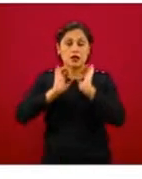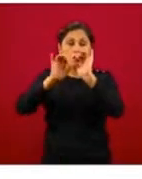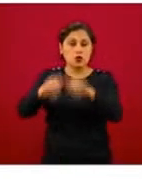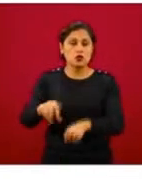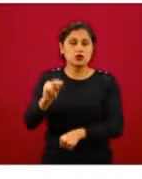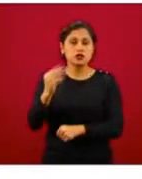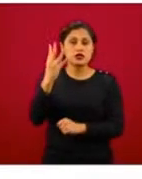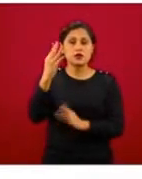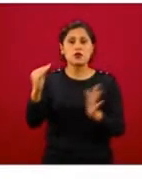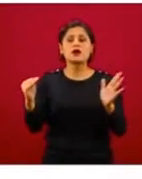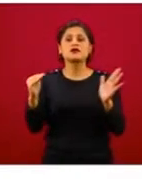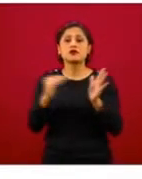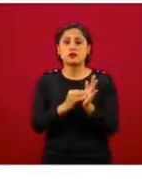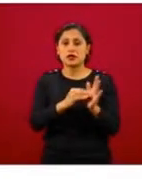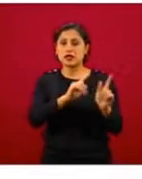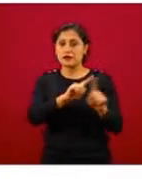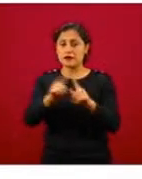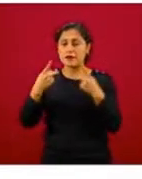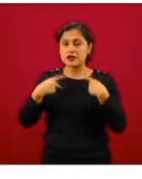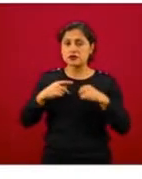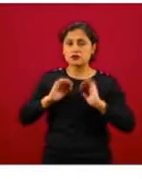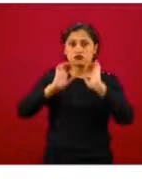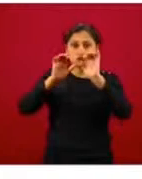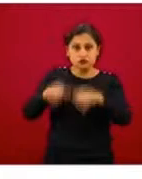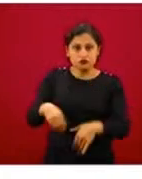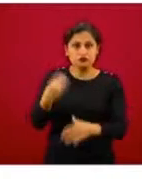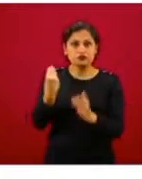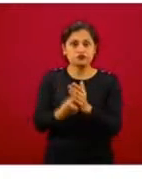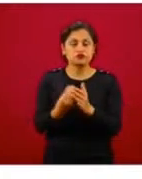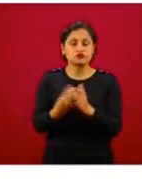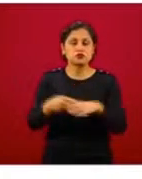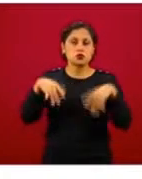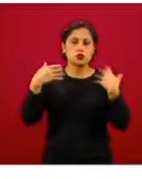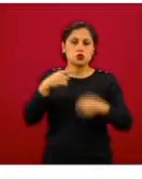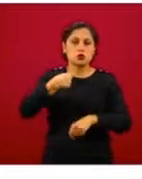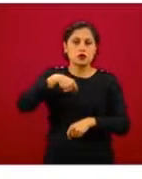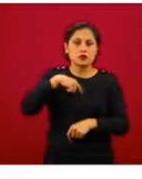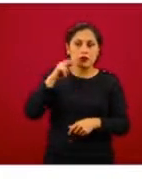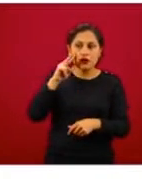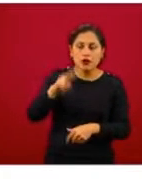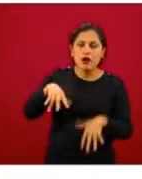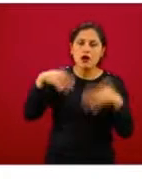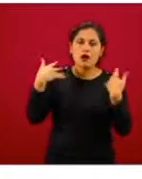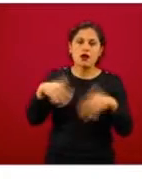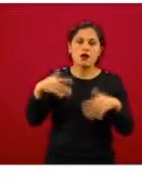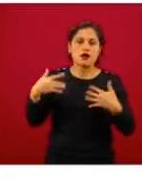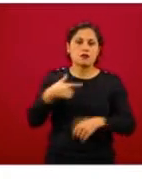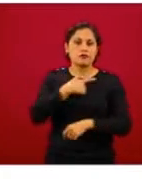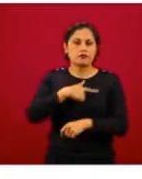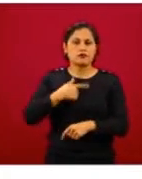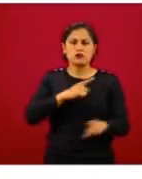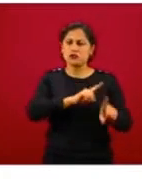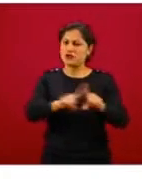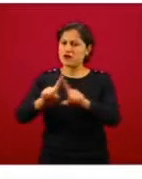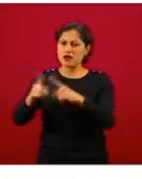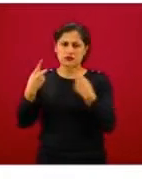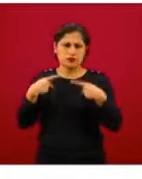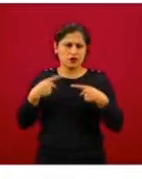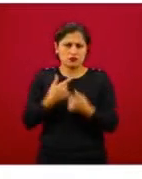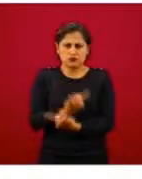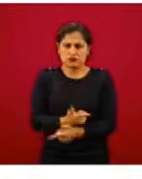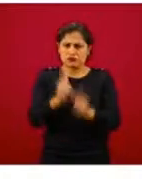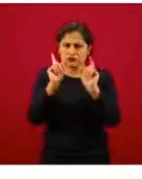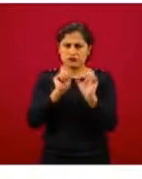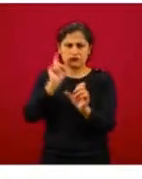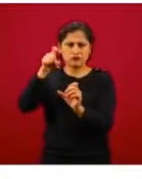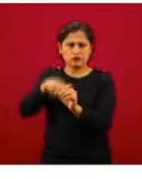had 84,000 visitors to the website, and that's very exciting for us. And anyone